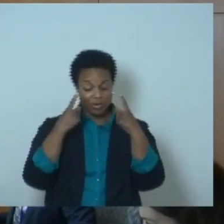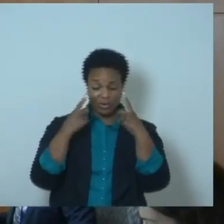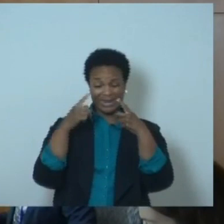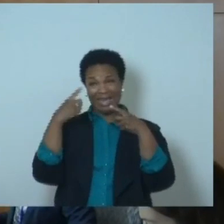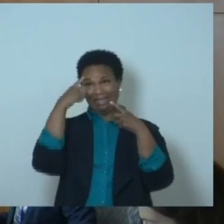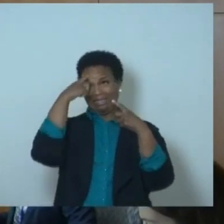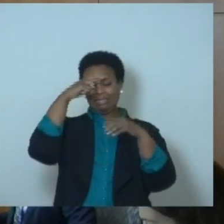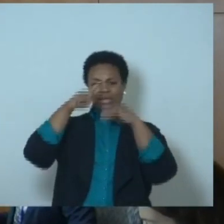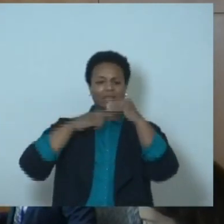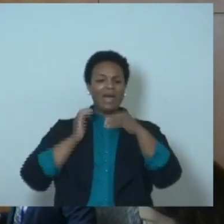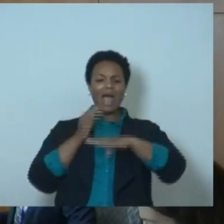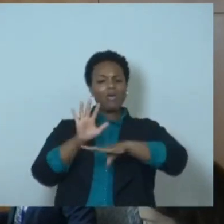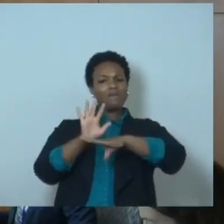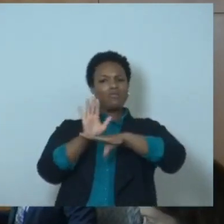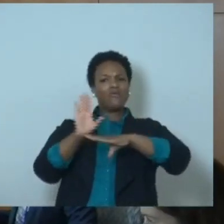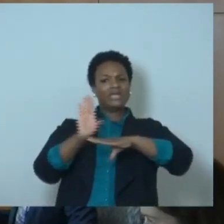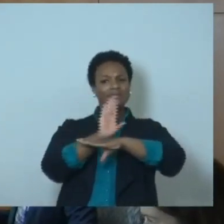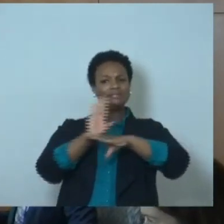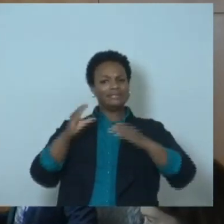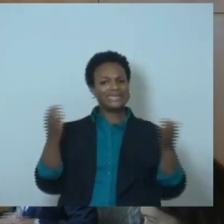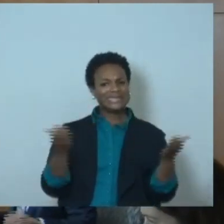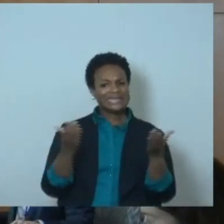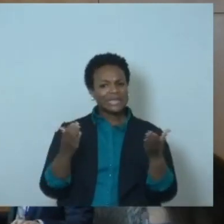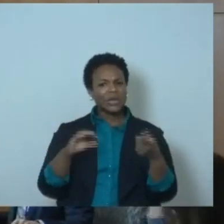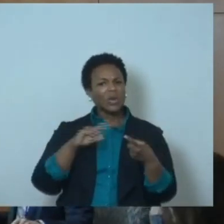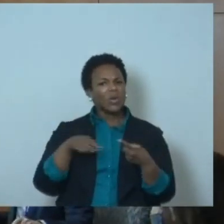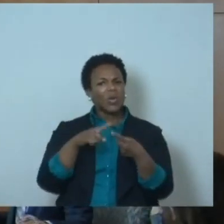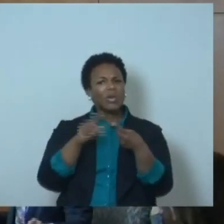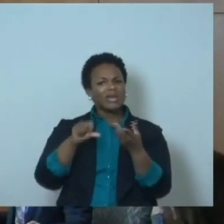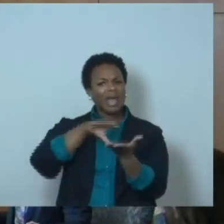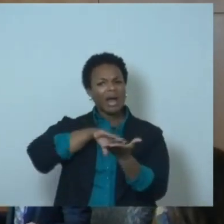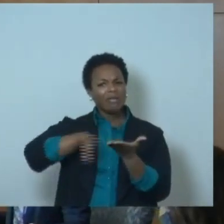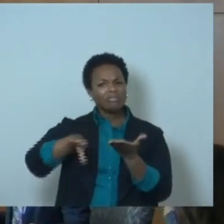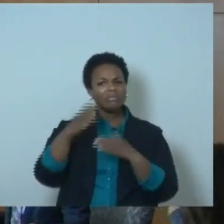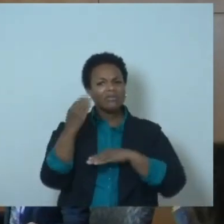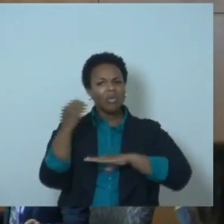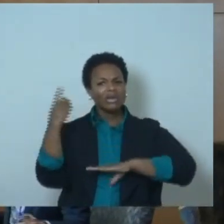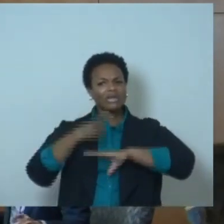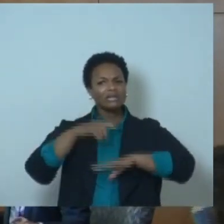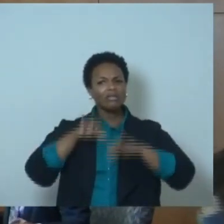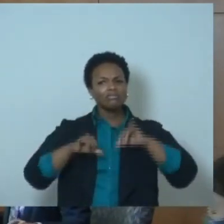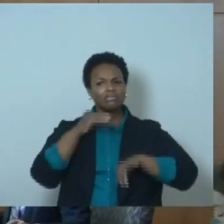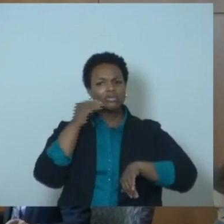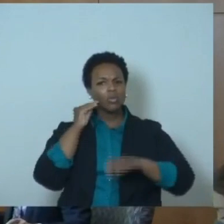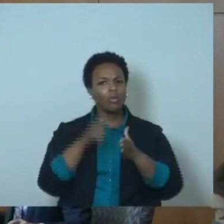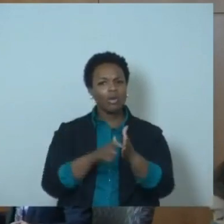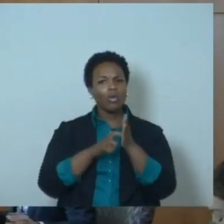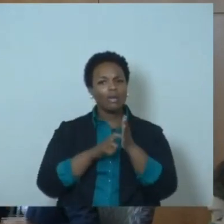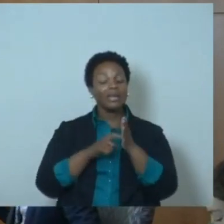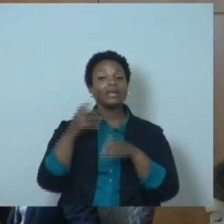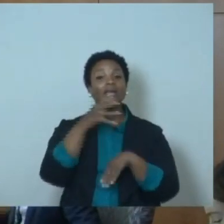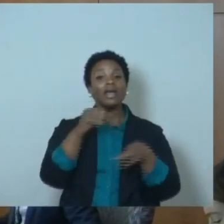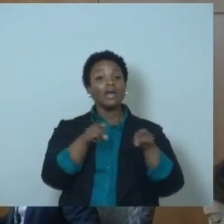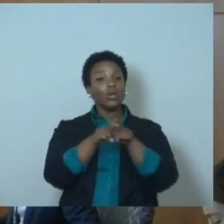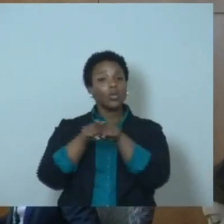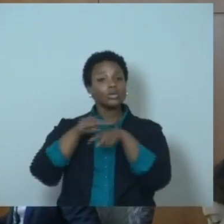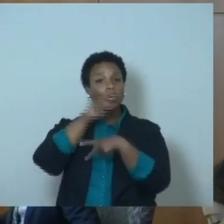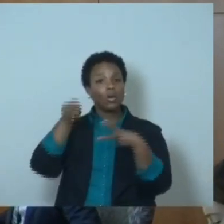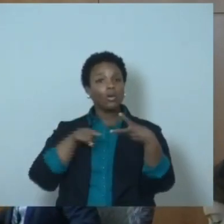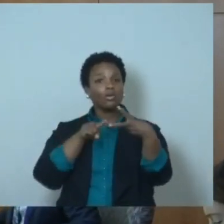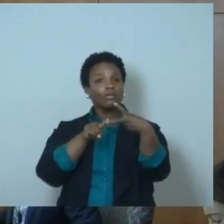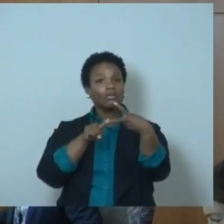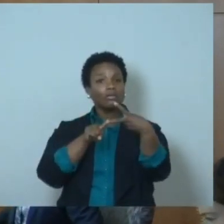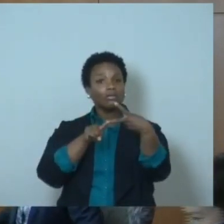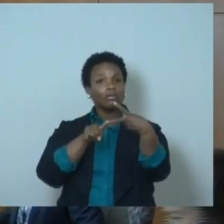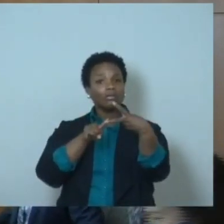bit into travel. And then finally, on the note of remdesivir, how much do we have of it? Are we using yet? And is